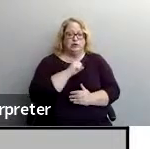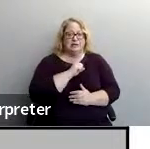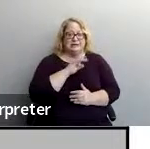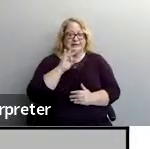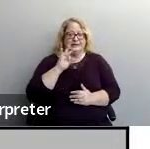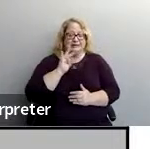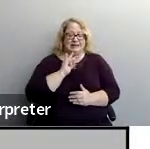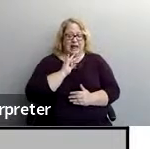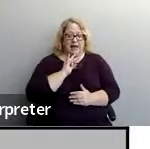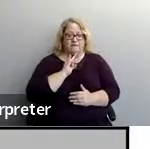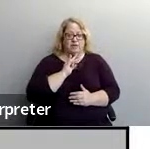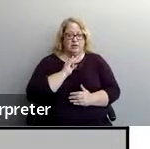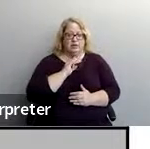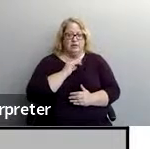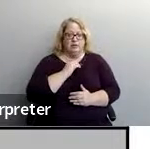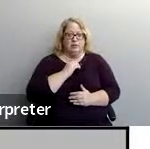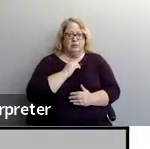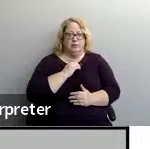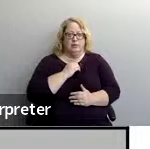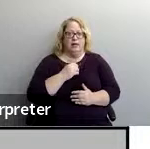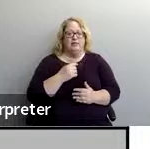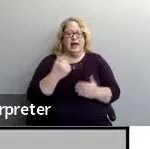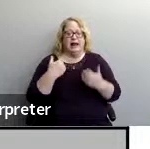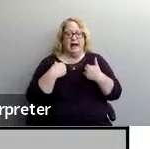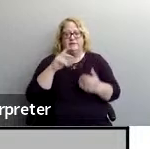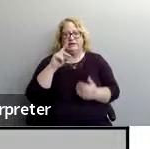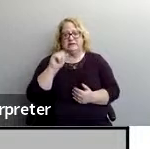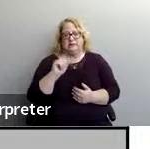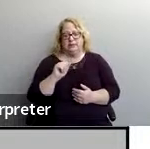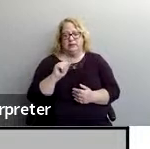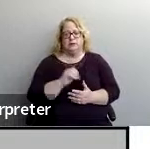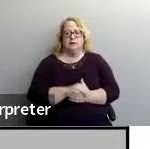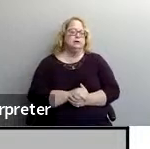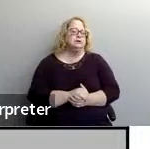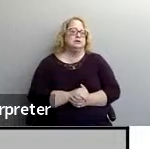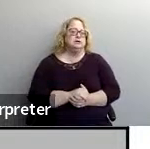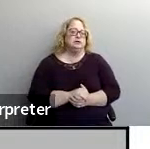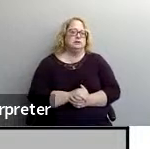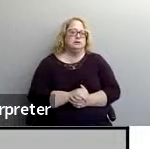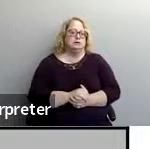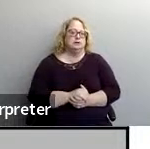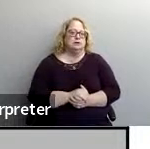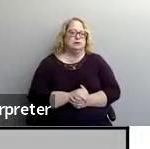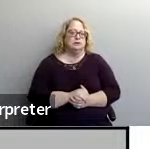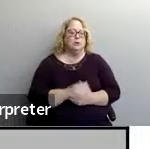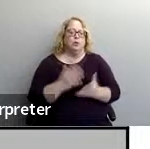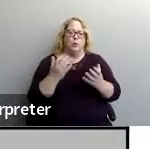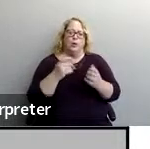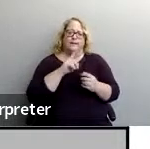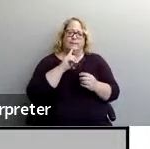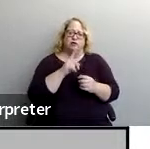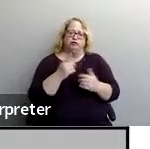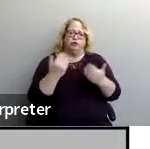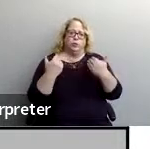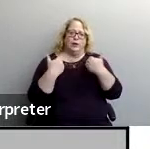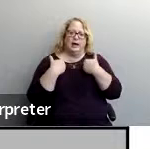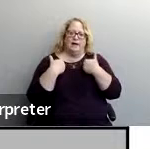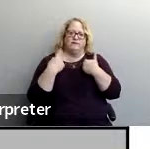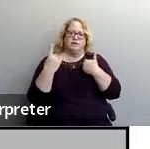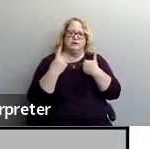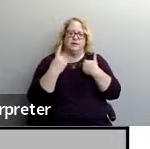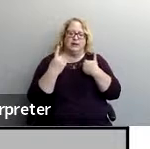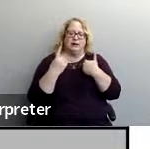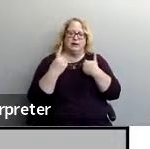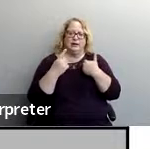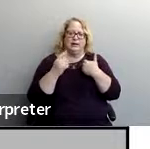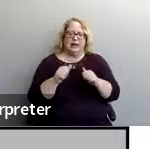staff members that come to us with disabilities or are differently able. To that degree, we want to make sure that we have someone